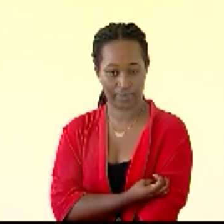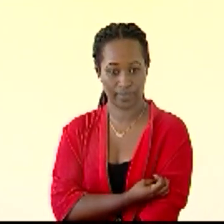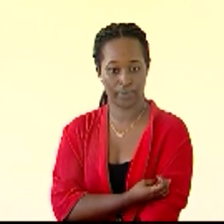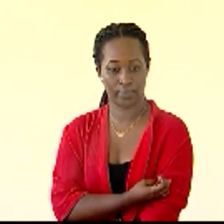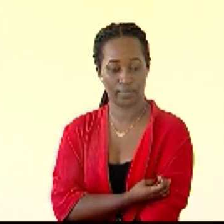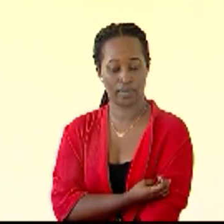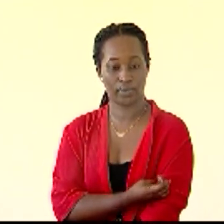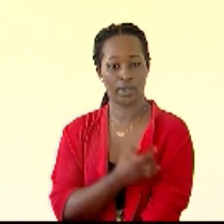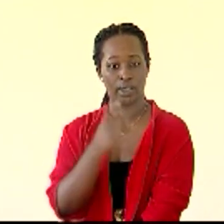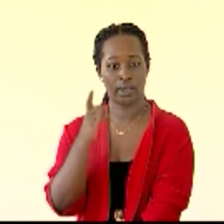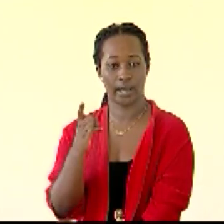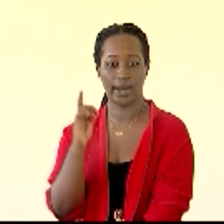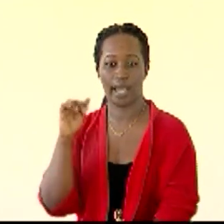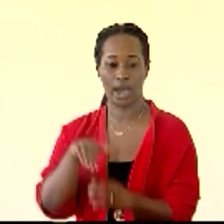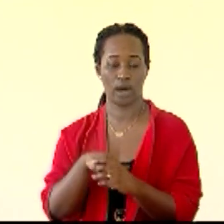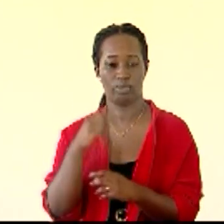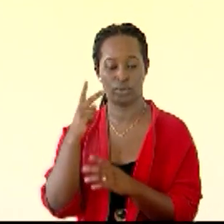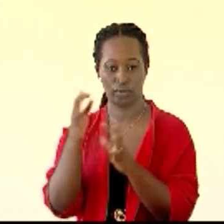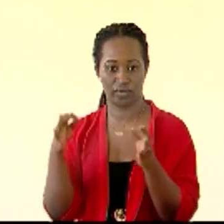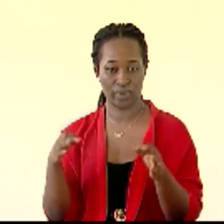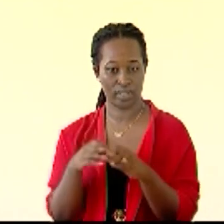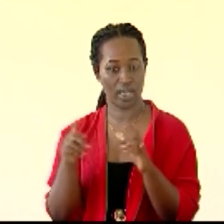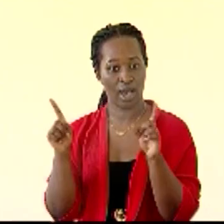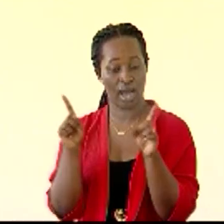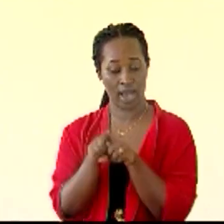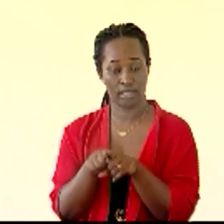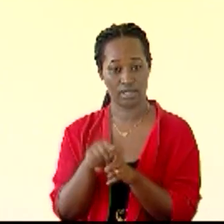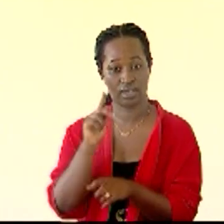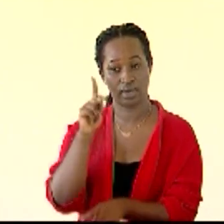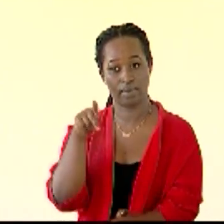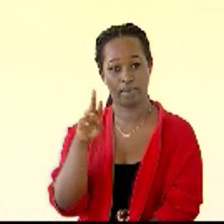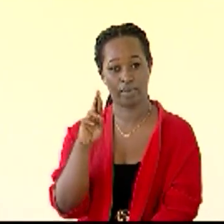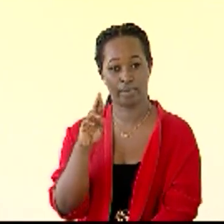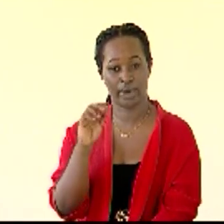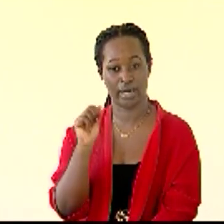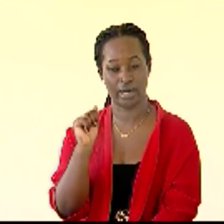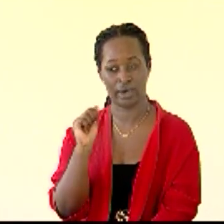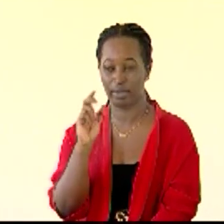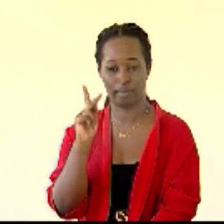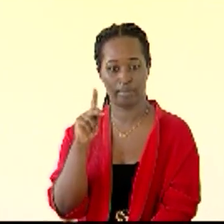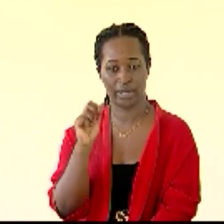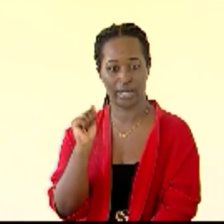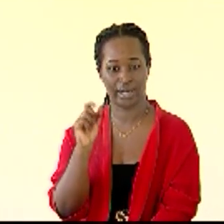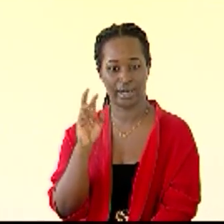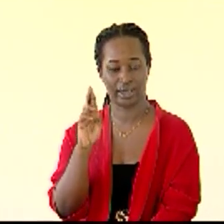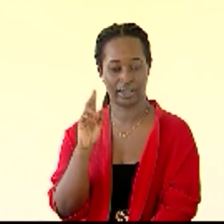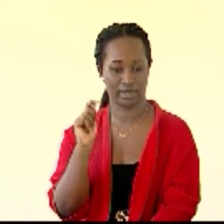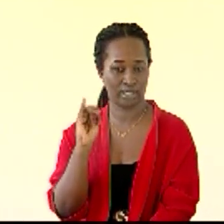described in two forms. One, as a particle, a photon, but also has a wave motion.